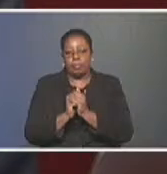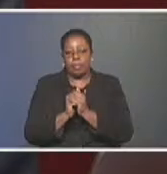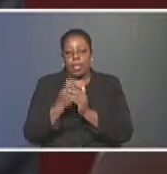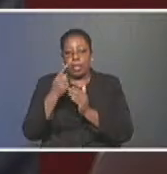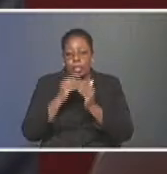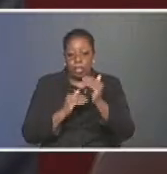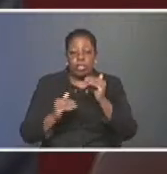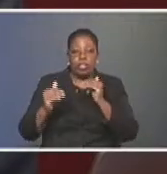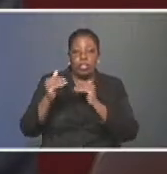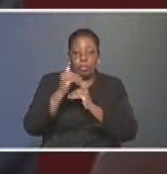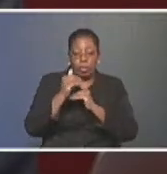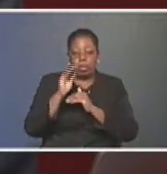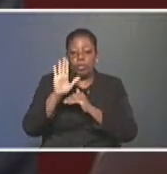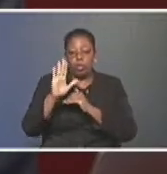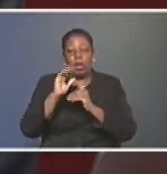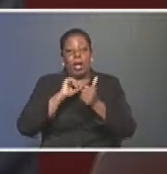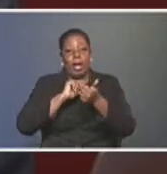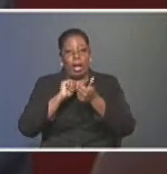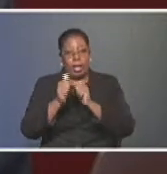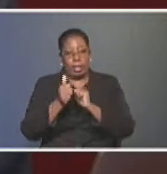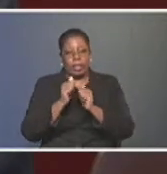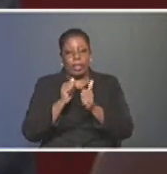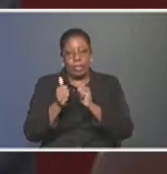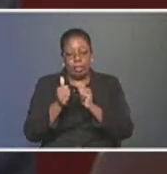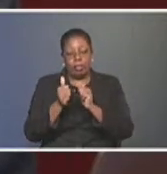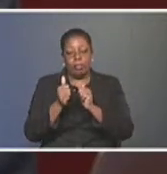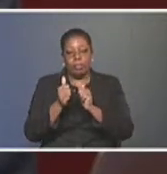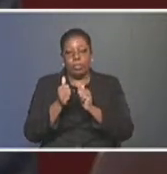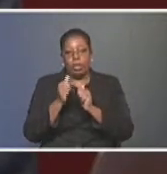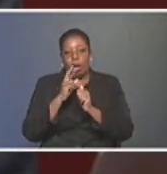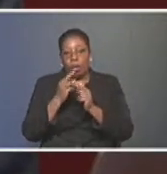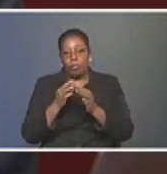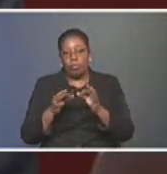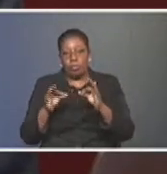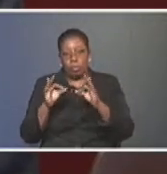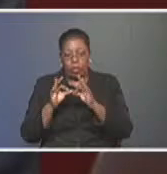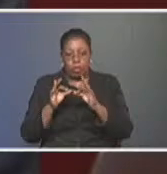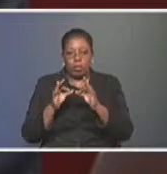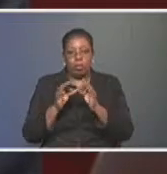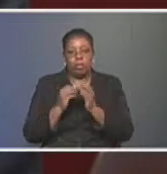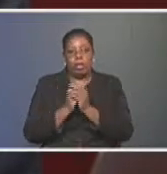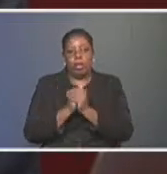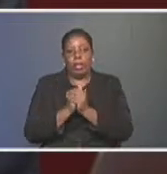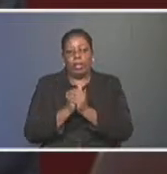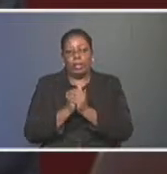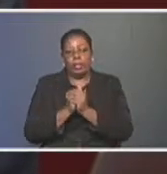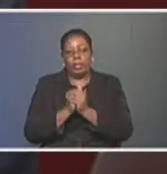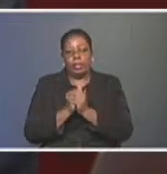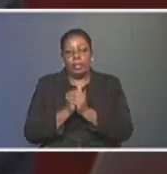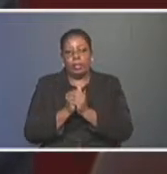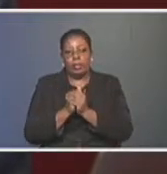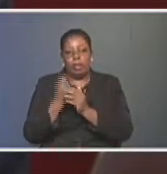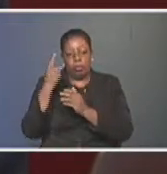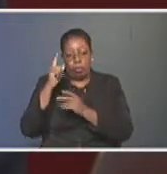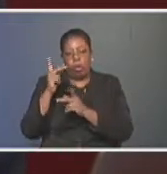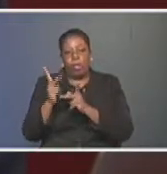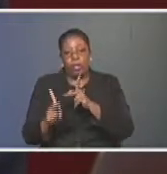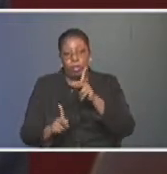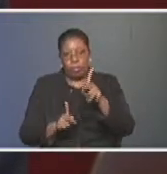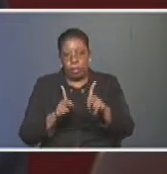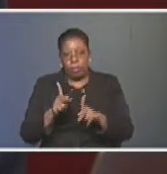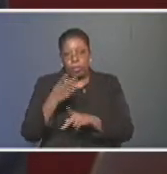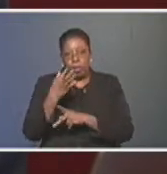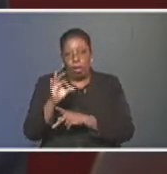achievements of your athletes are monumental and critical for the people of